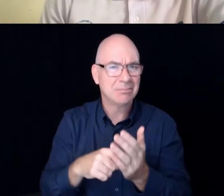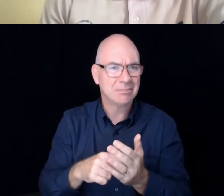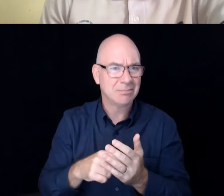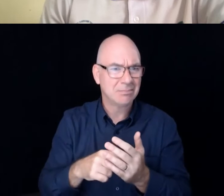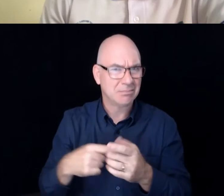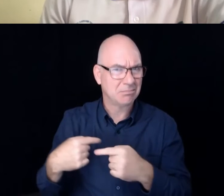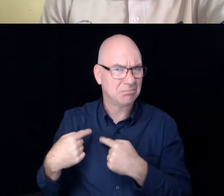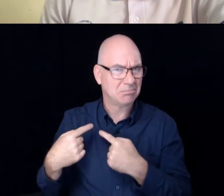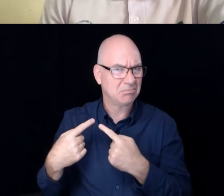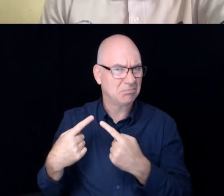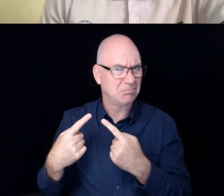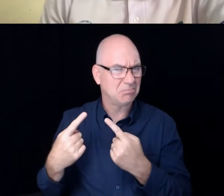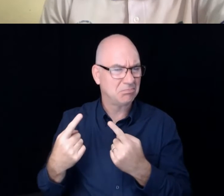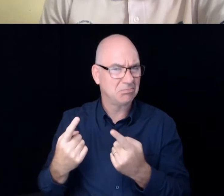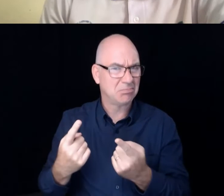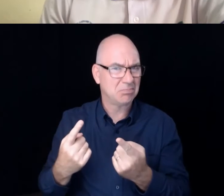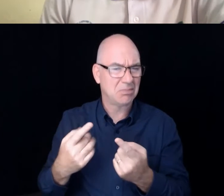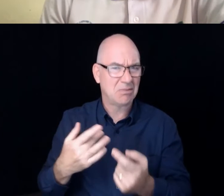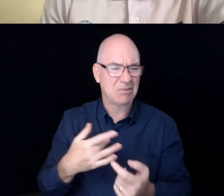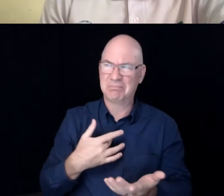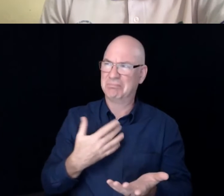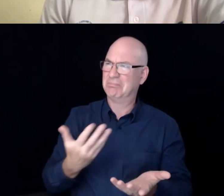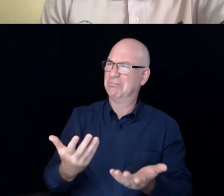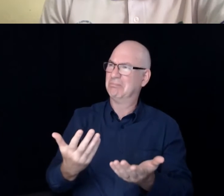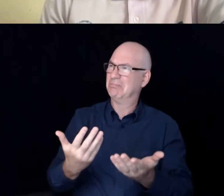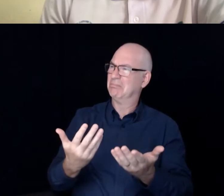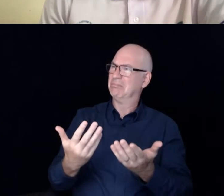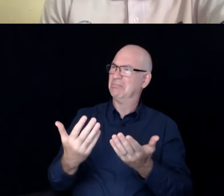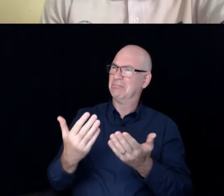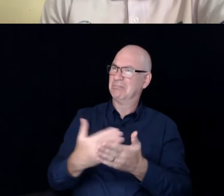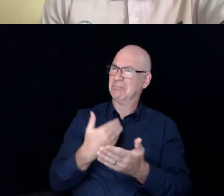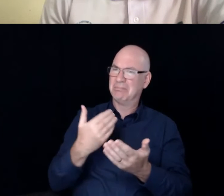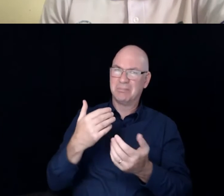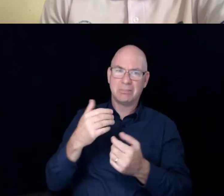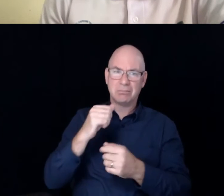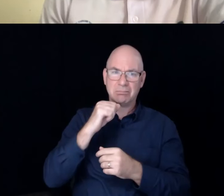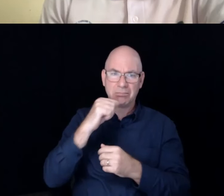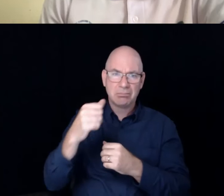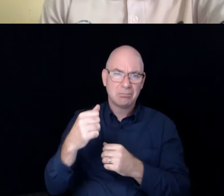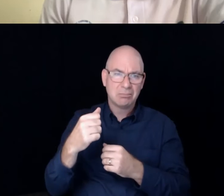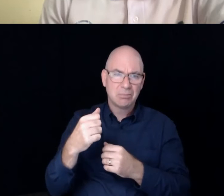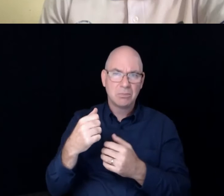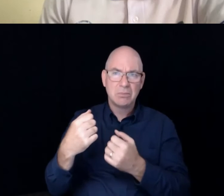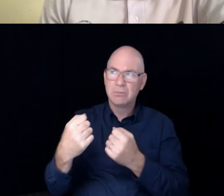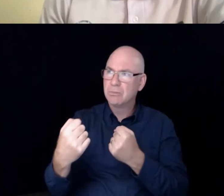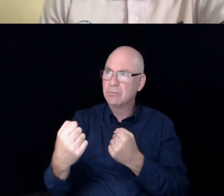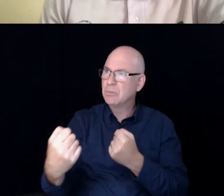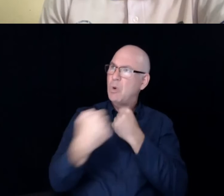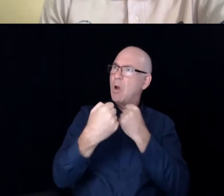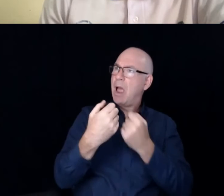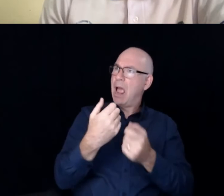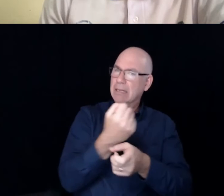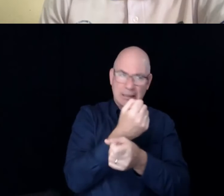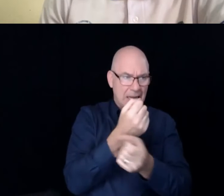tendencies scaling, we feel left out because no one is actually ready to stand with us to rescue victims. My